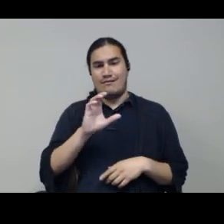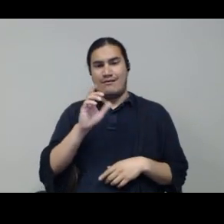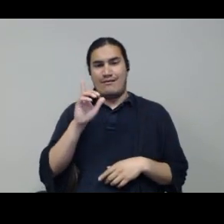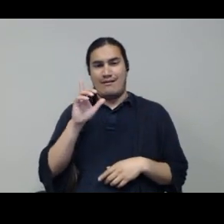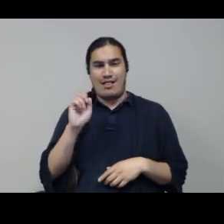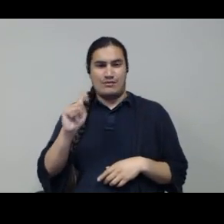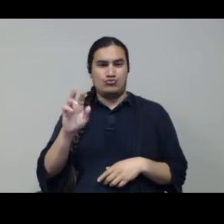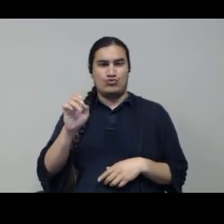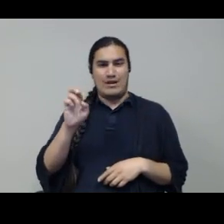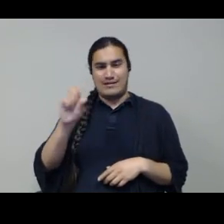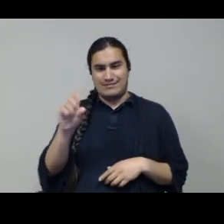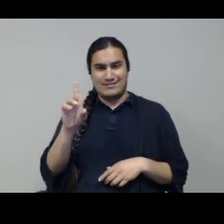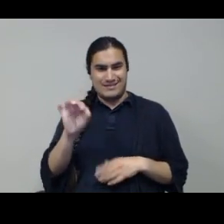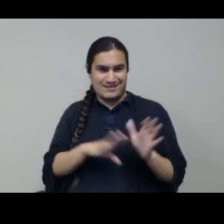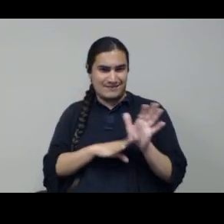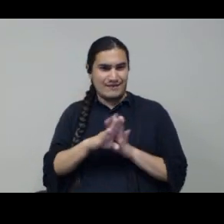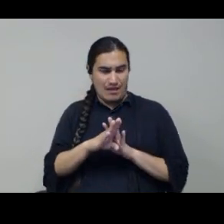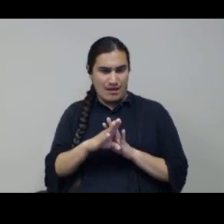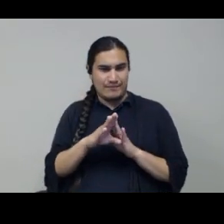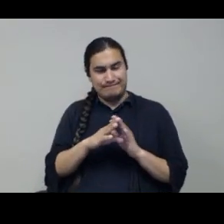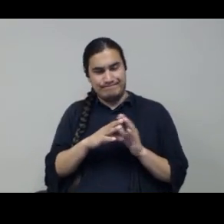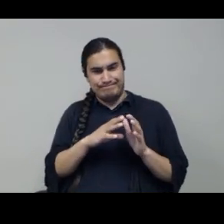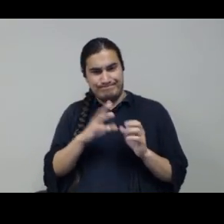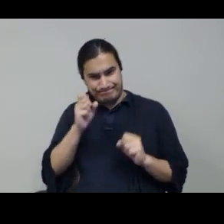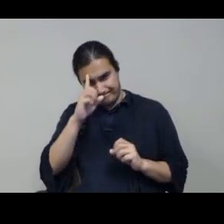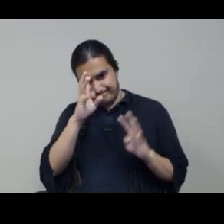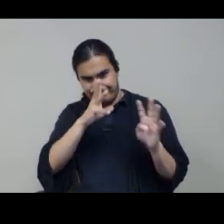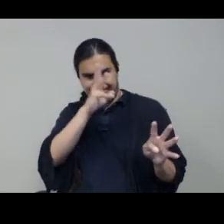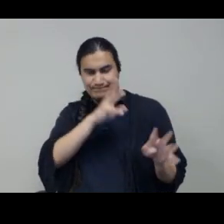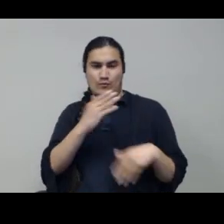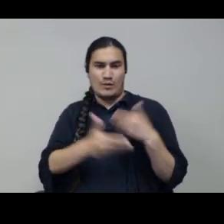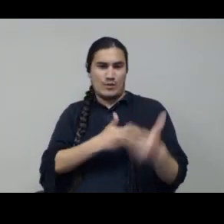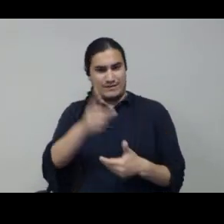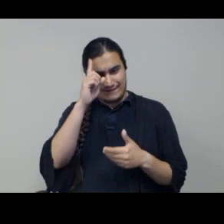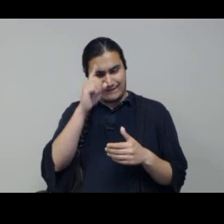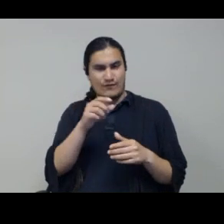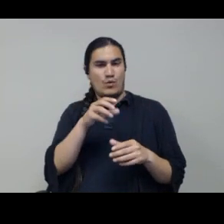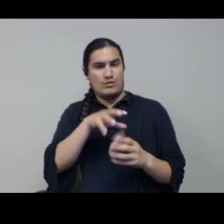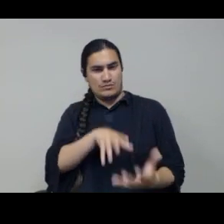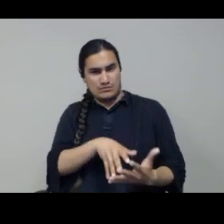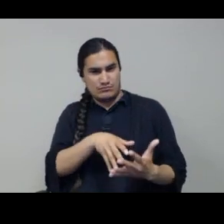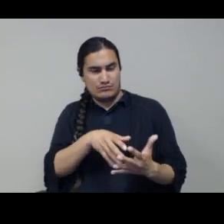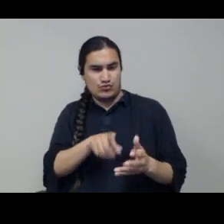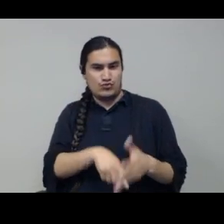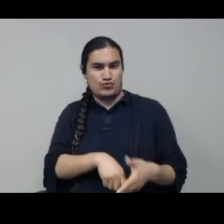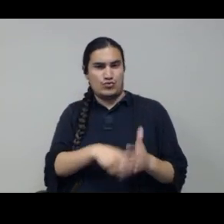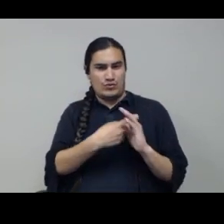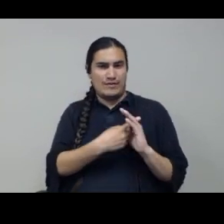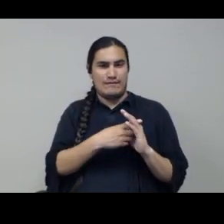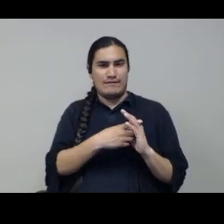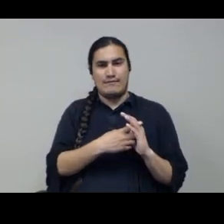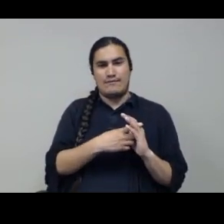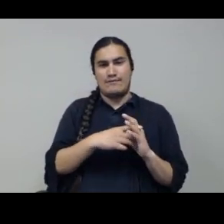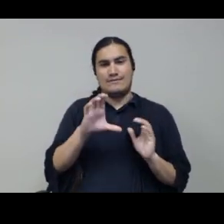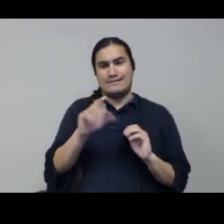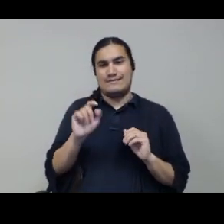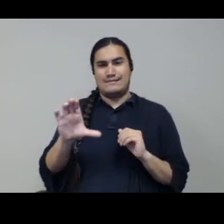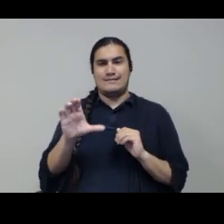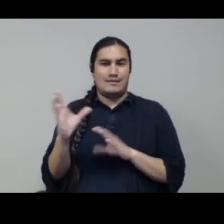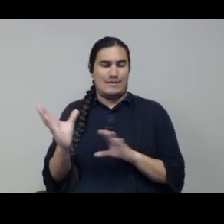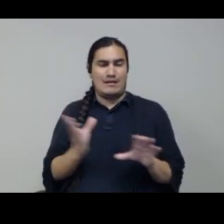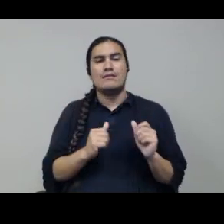did develop a process for implementing the California Transportation Plan. And the first